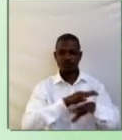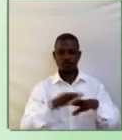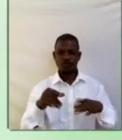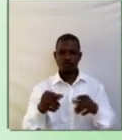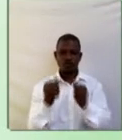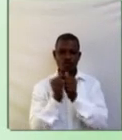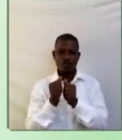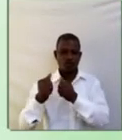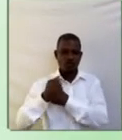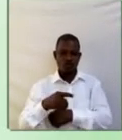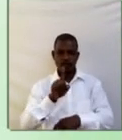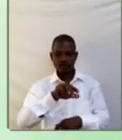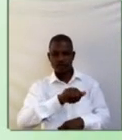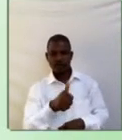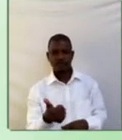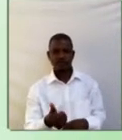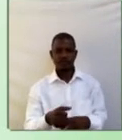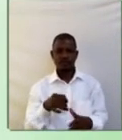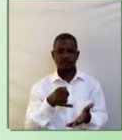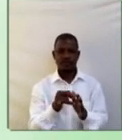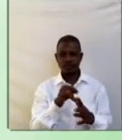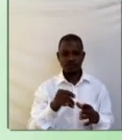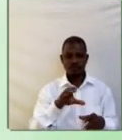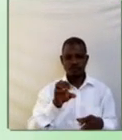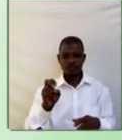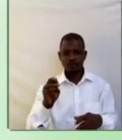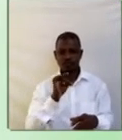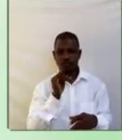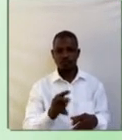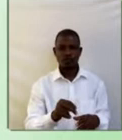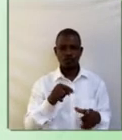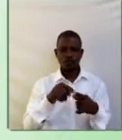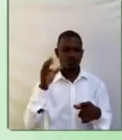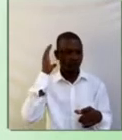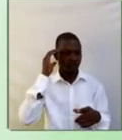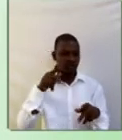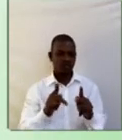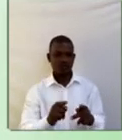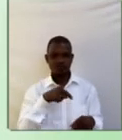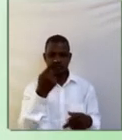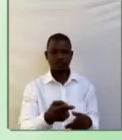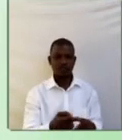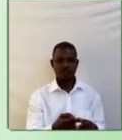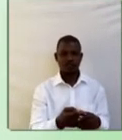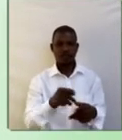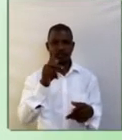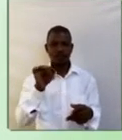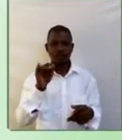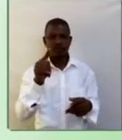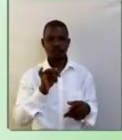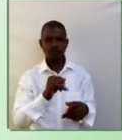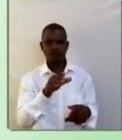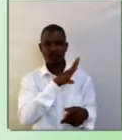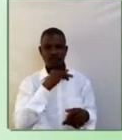one another. It is common to hear people say, Titi